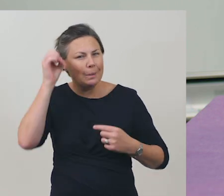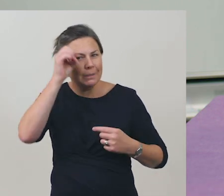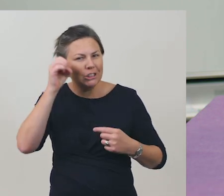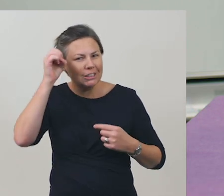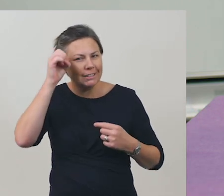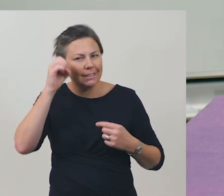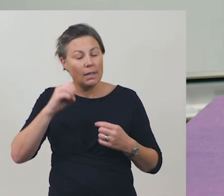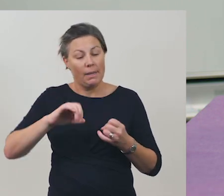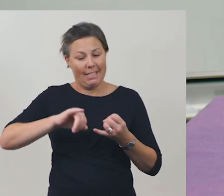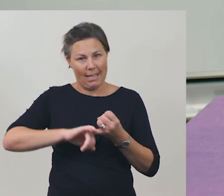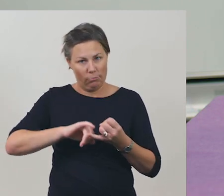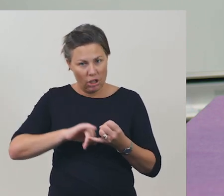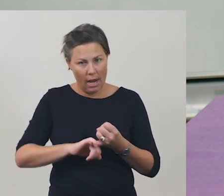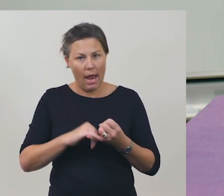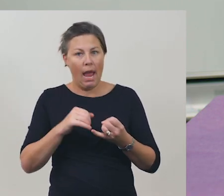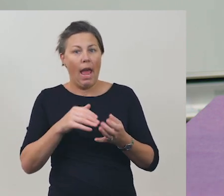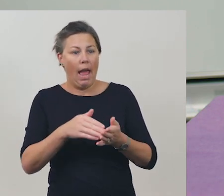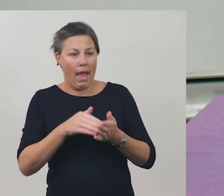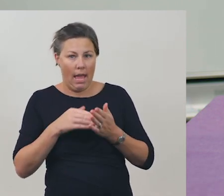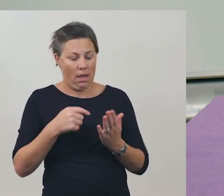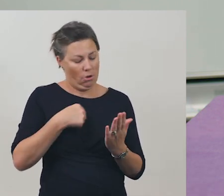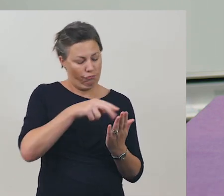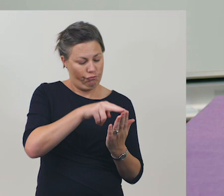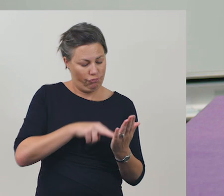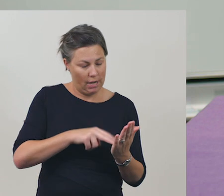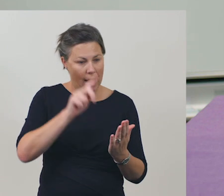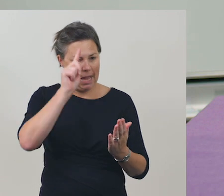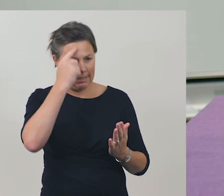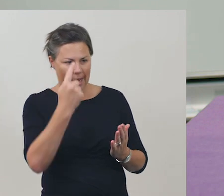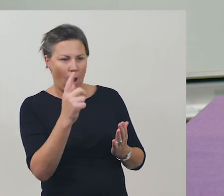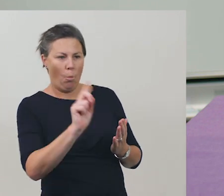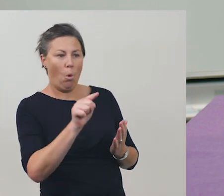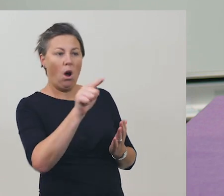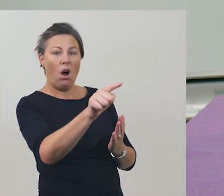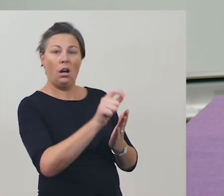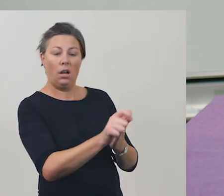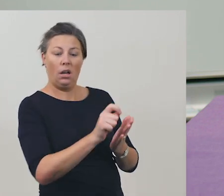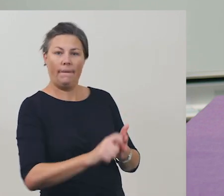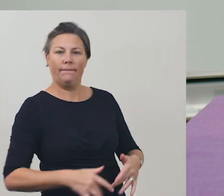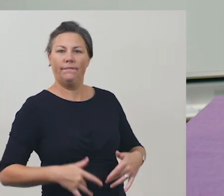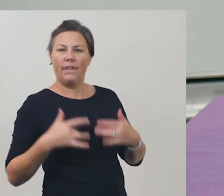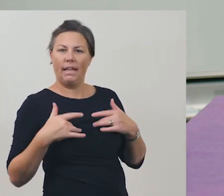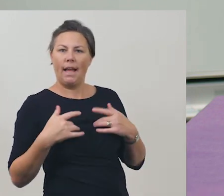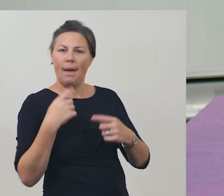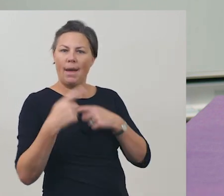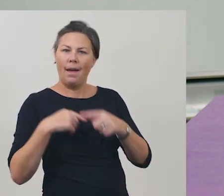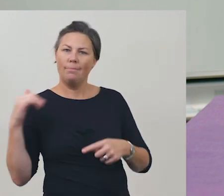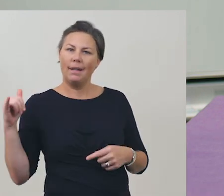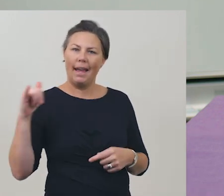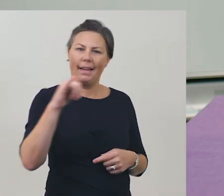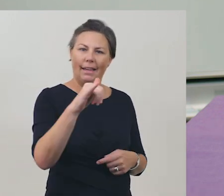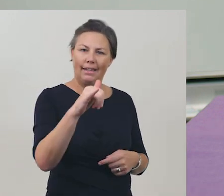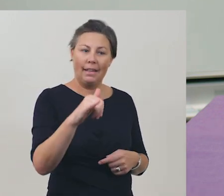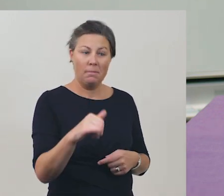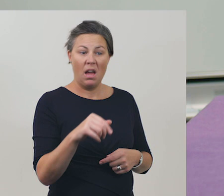language helps the reader understand the author's point of view about the journey, which is represented in a positive way through the use of the words